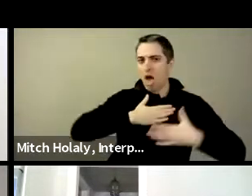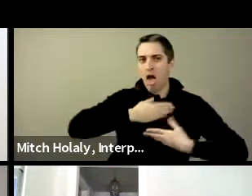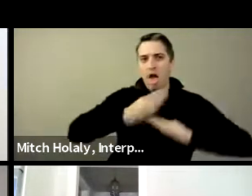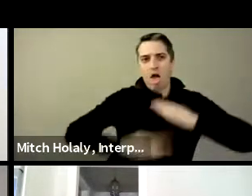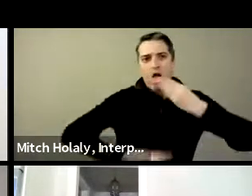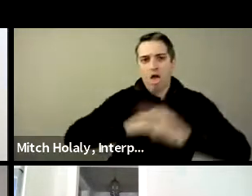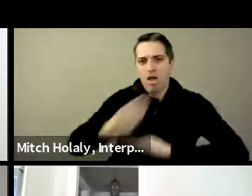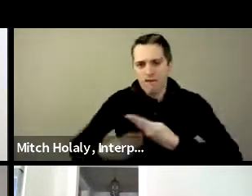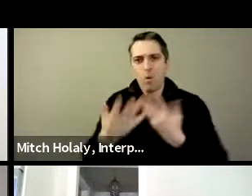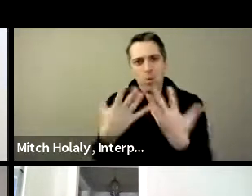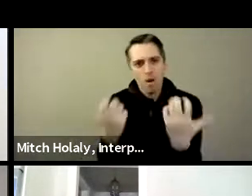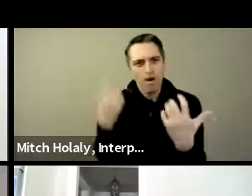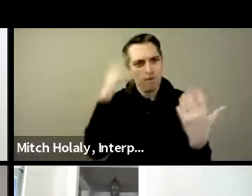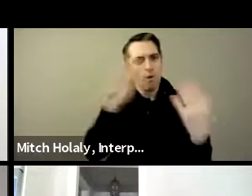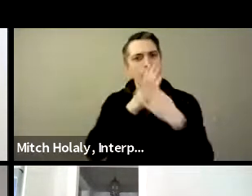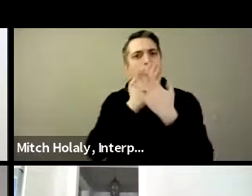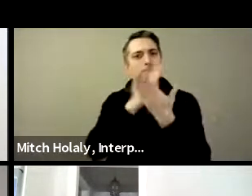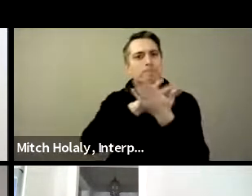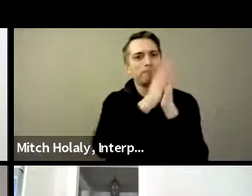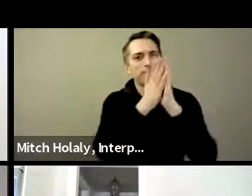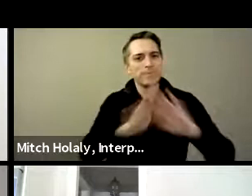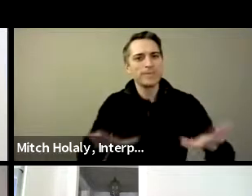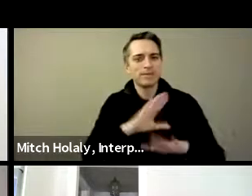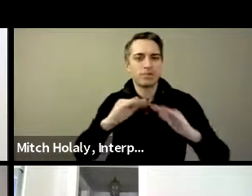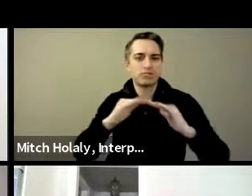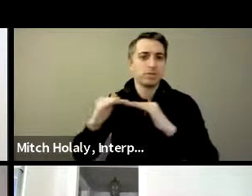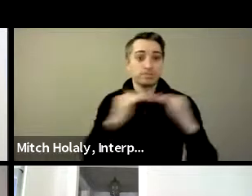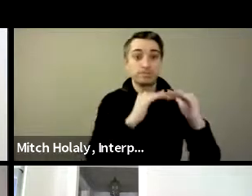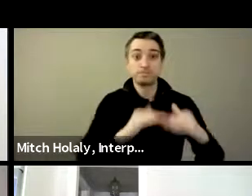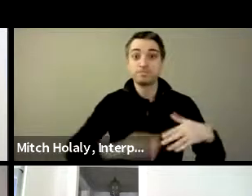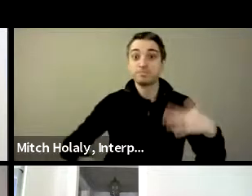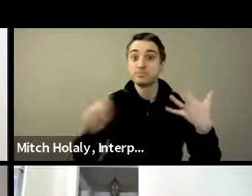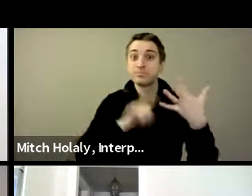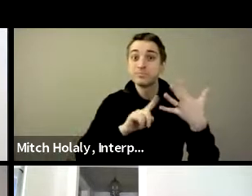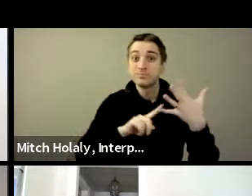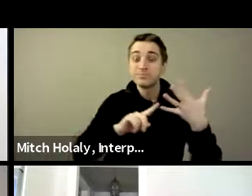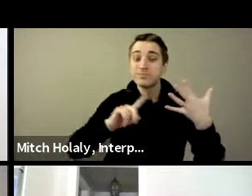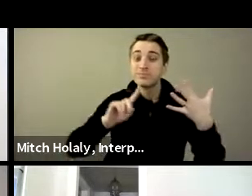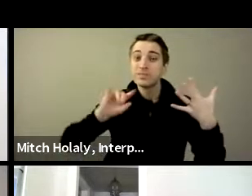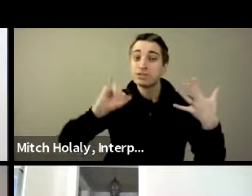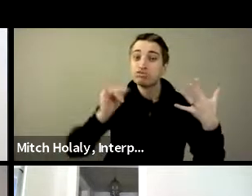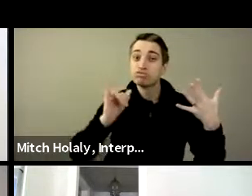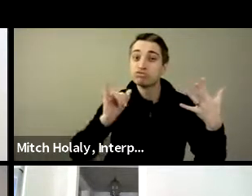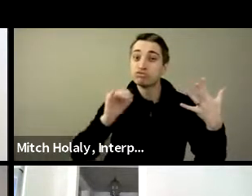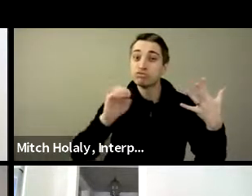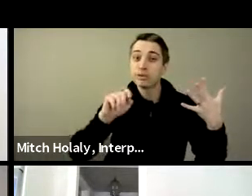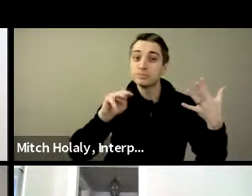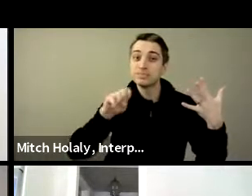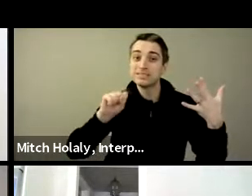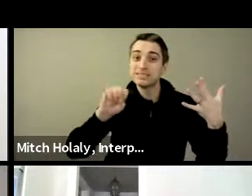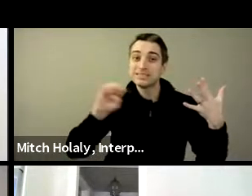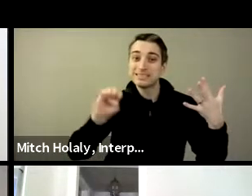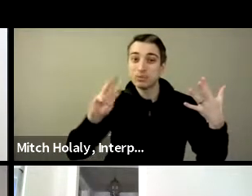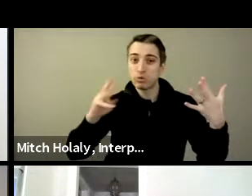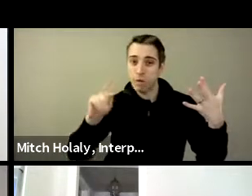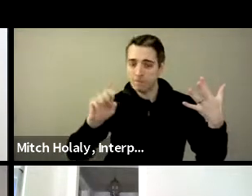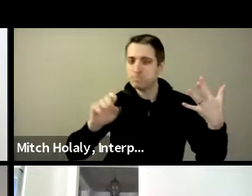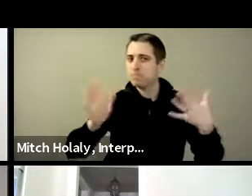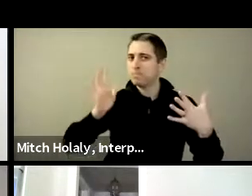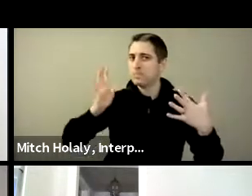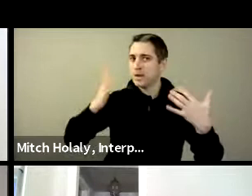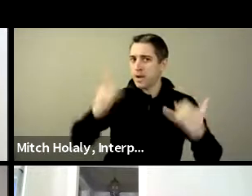unquote. And whereas James E. White, executive director of the Michigan Department of Civil Rights, who previously served as assistant chief